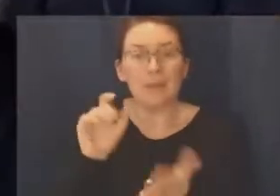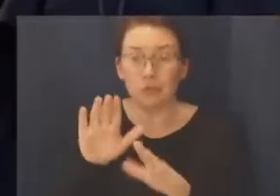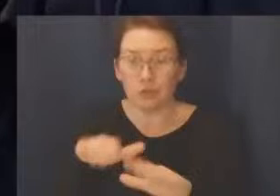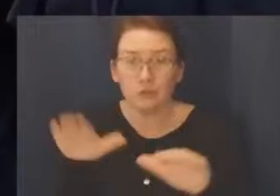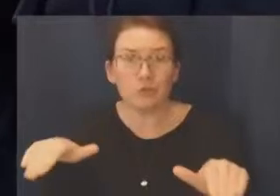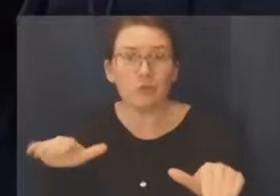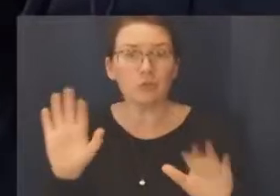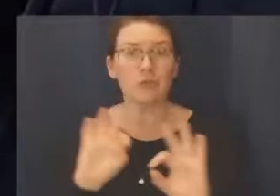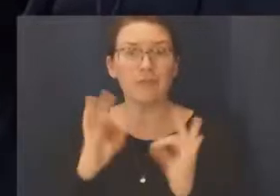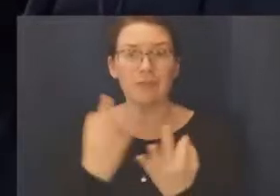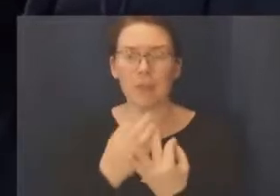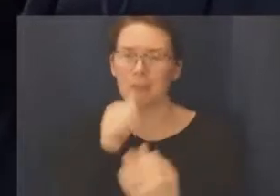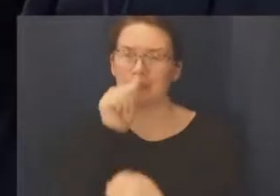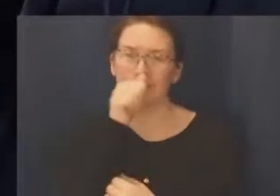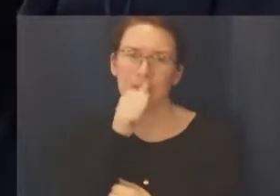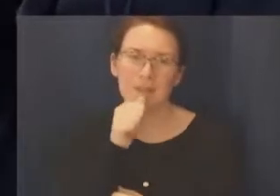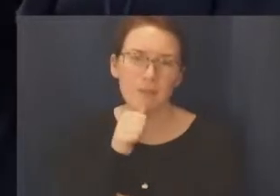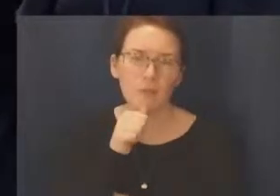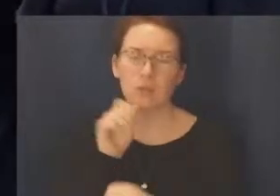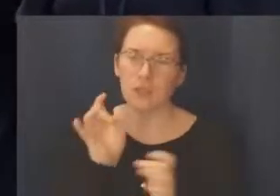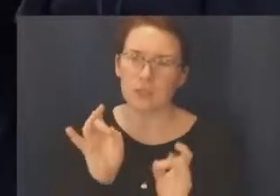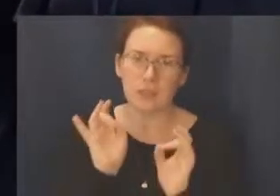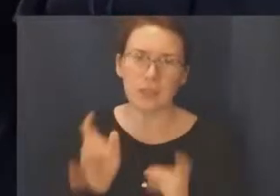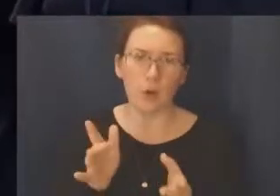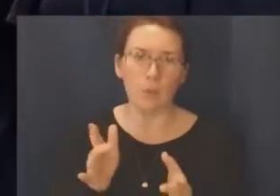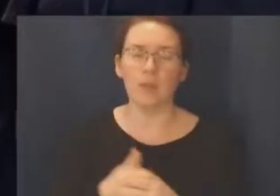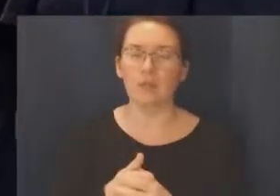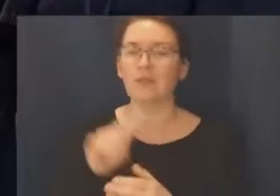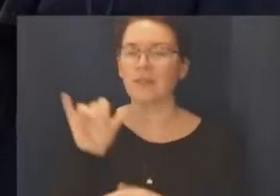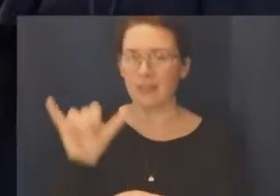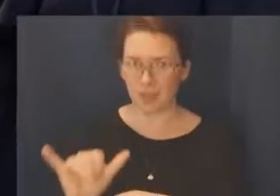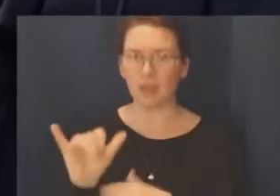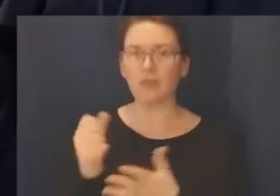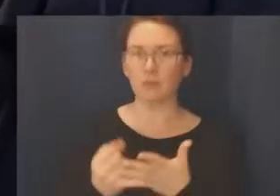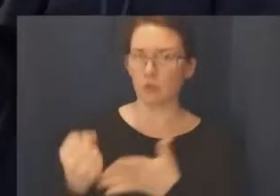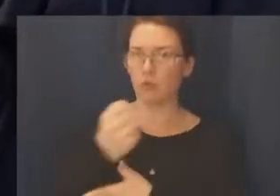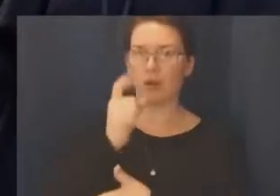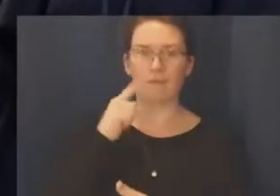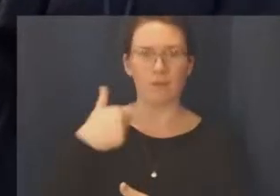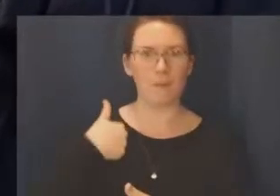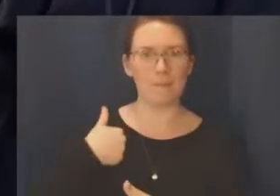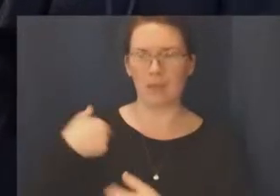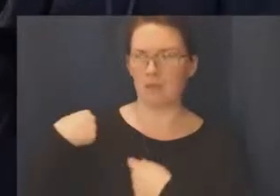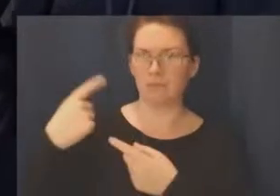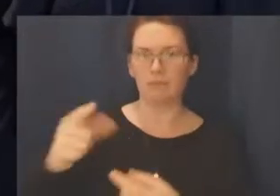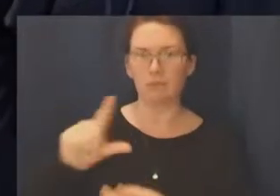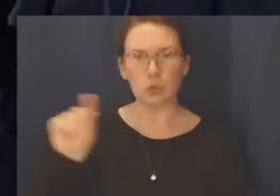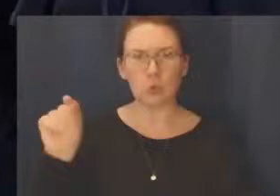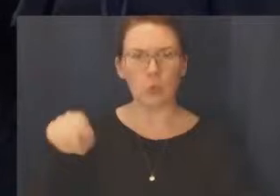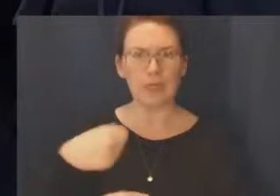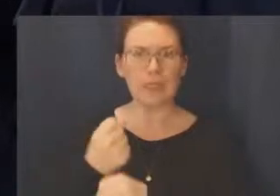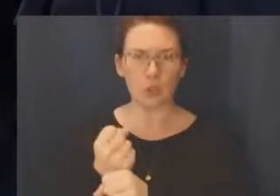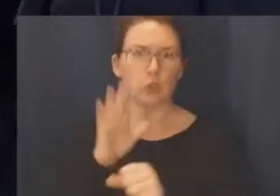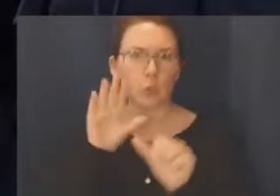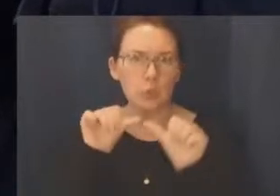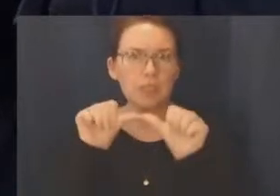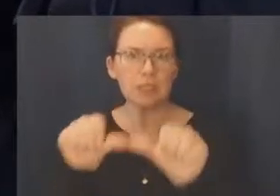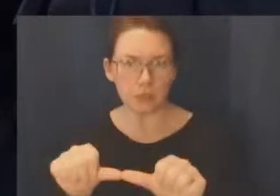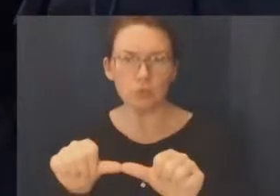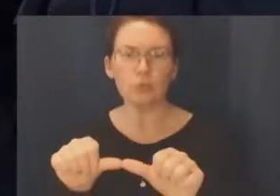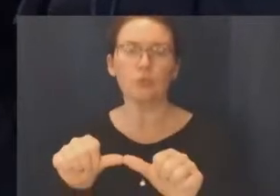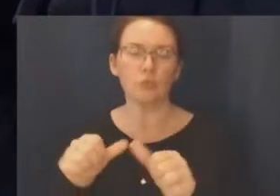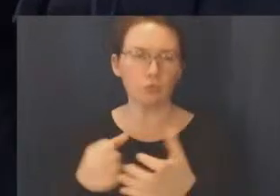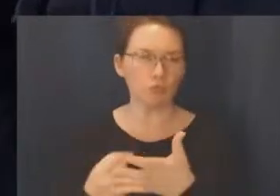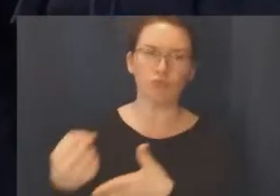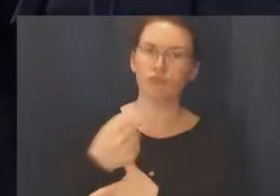terribly. So that has been a priority for me for 20 years, and it will continue to be a priority, and we are